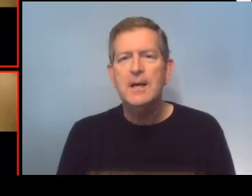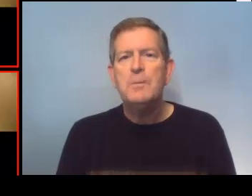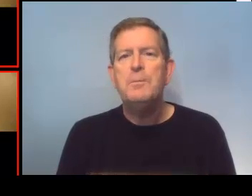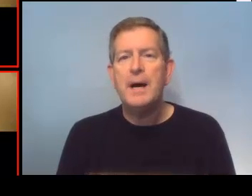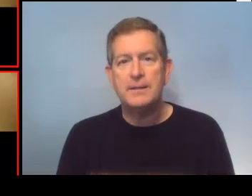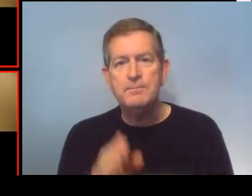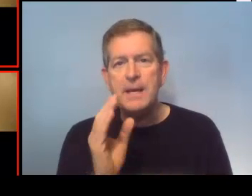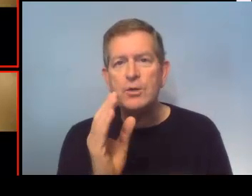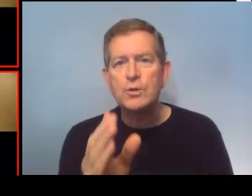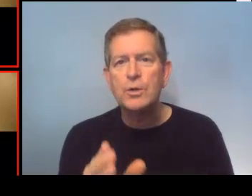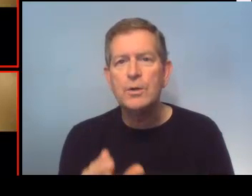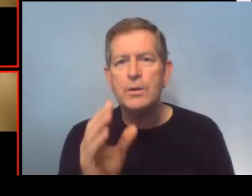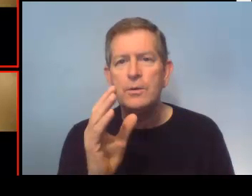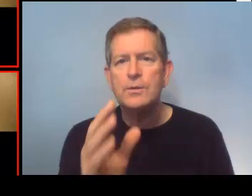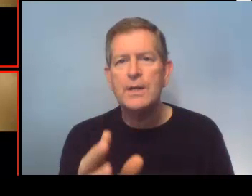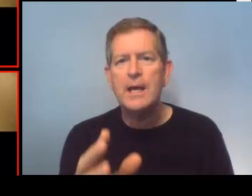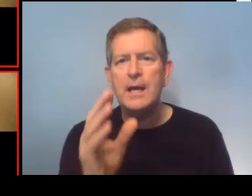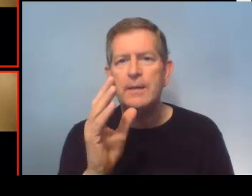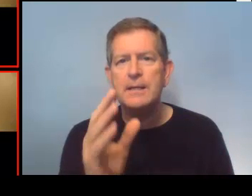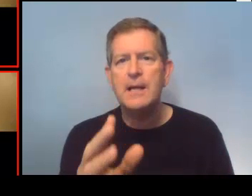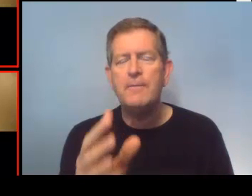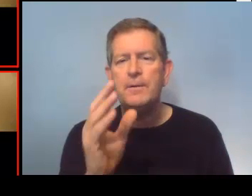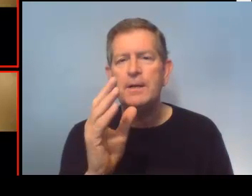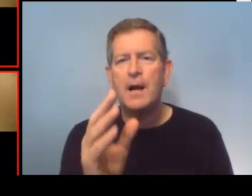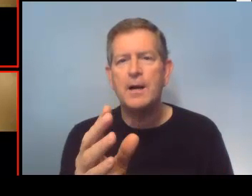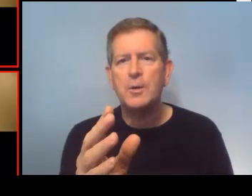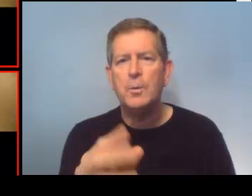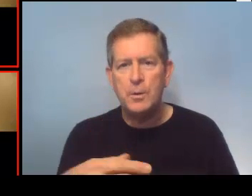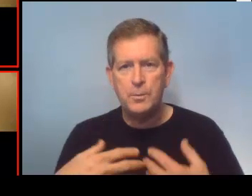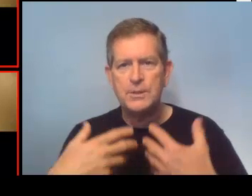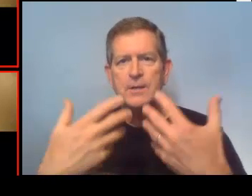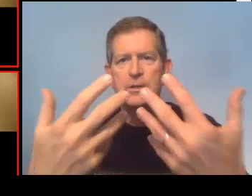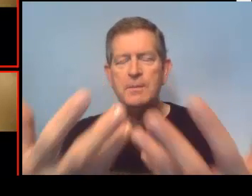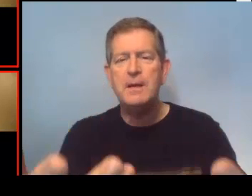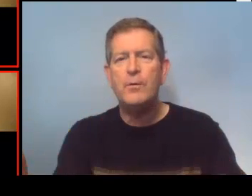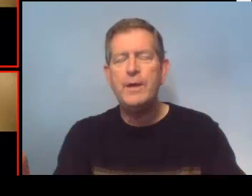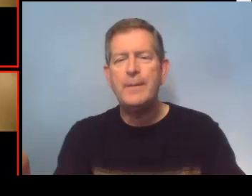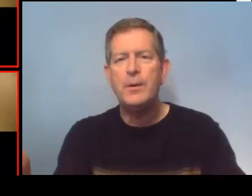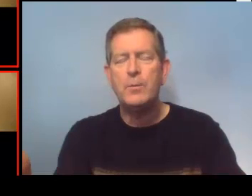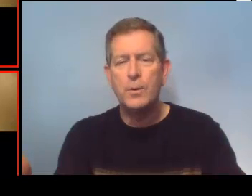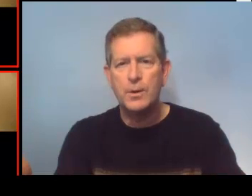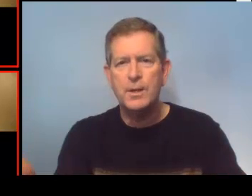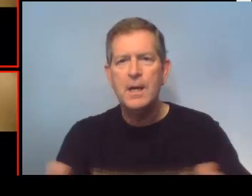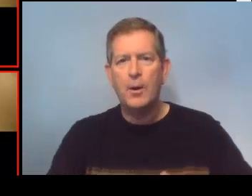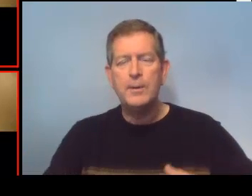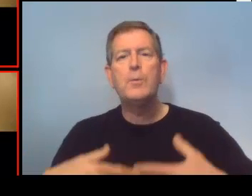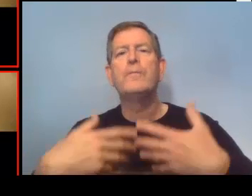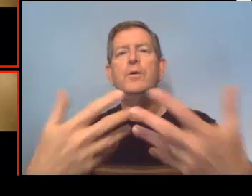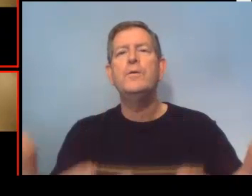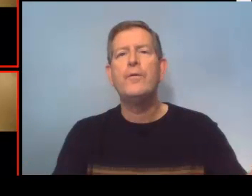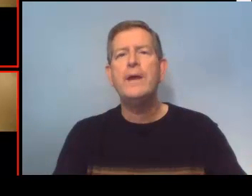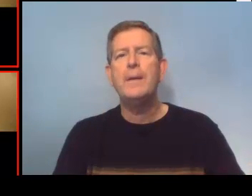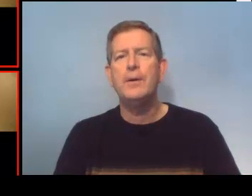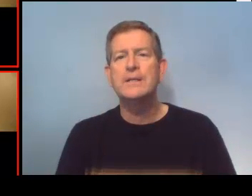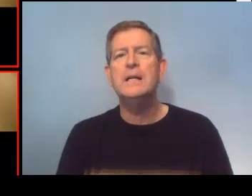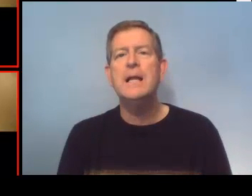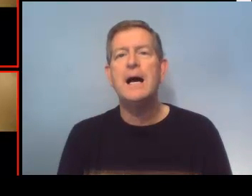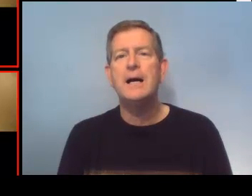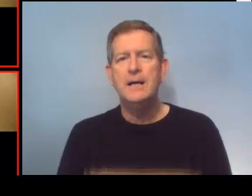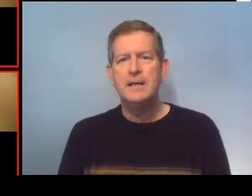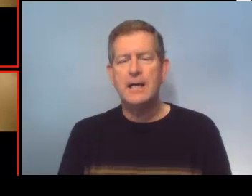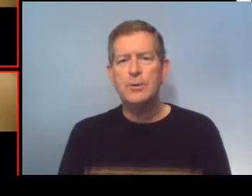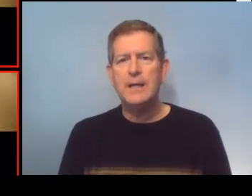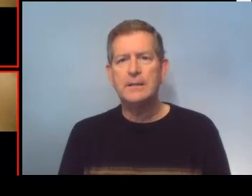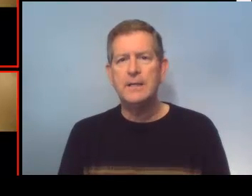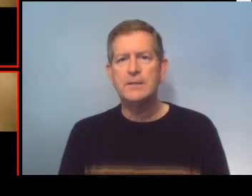calculatrice. But make sure you say the definite article when you present to me a vocabulary word, or when you review your vocabulary. It's